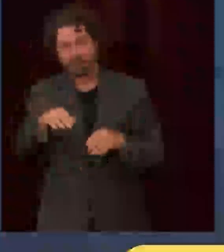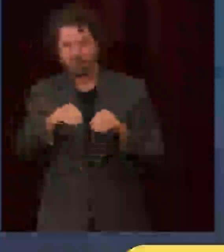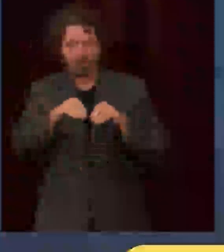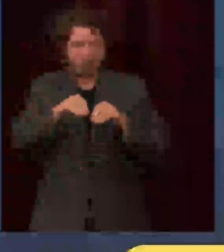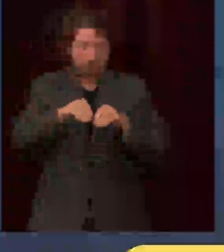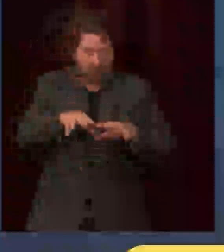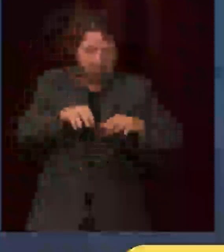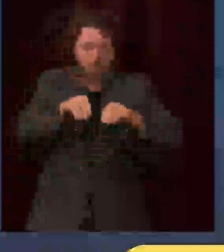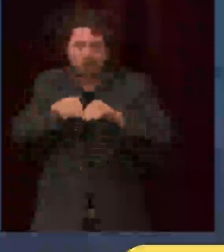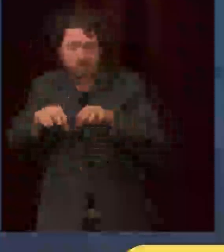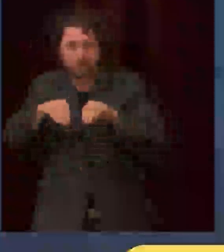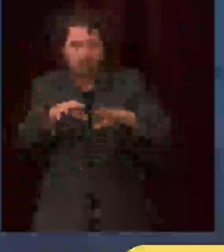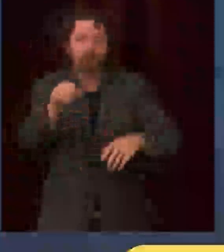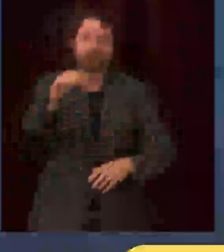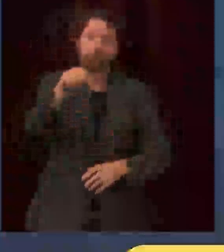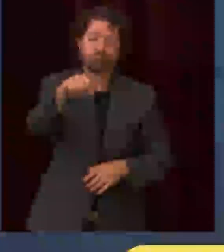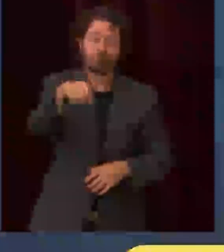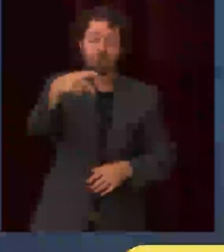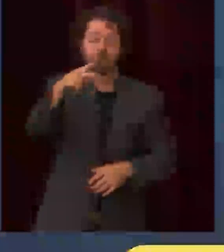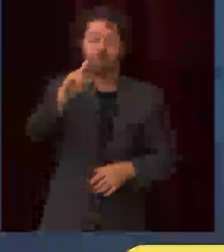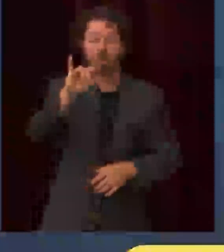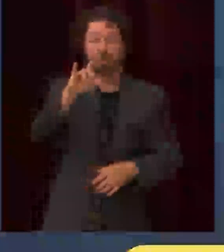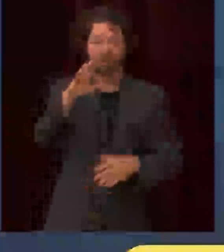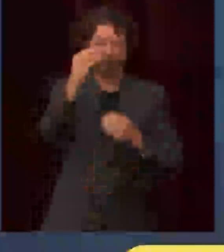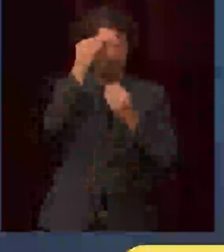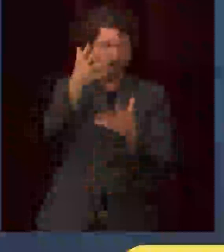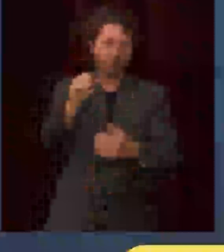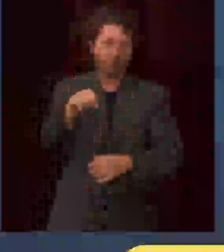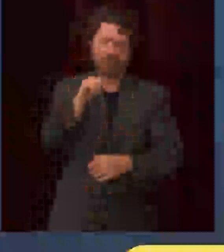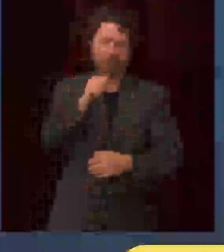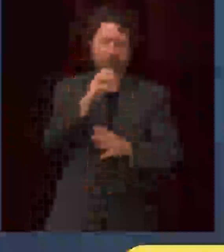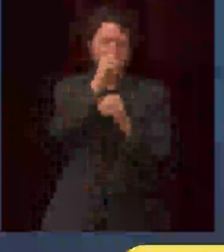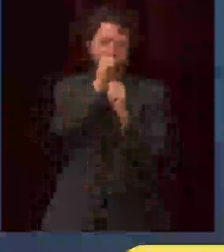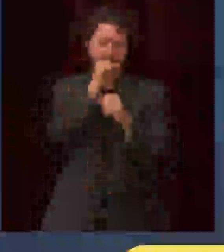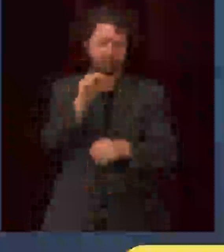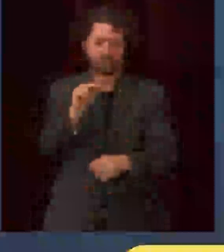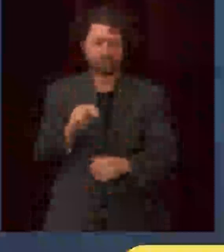Last question. Final question comes from Keith with Coma.